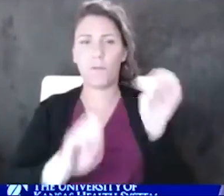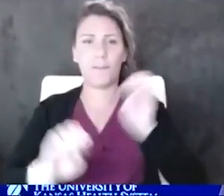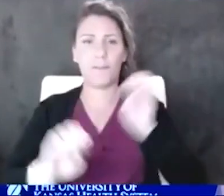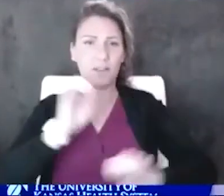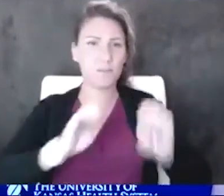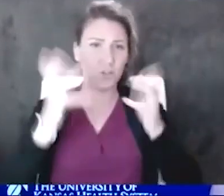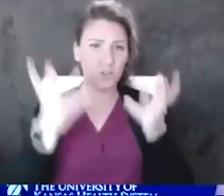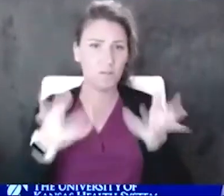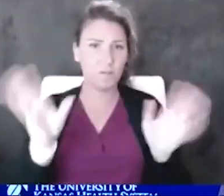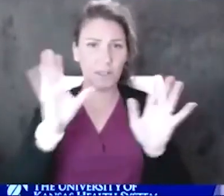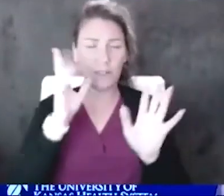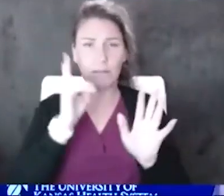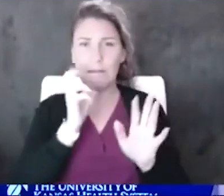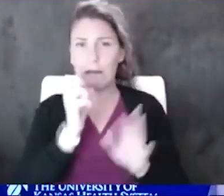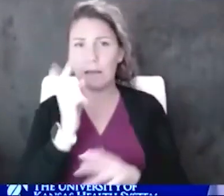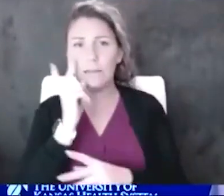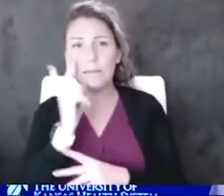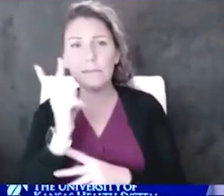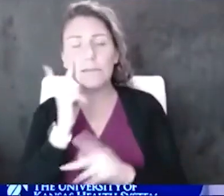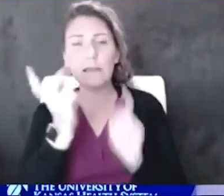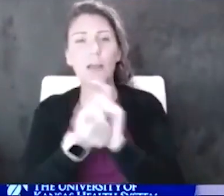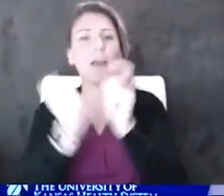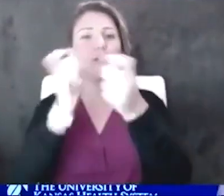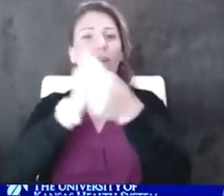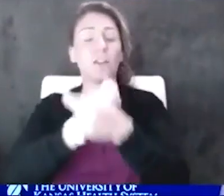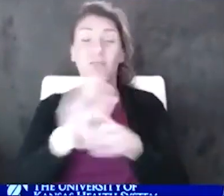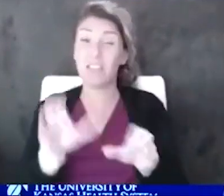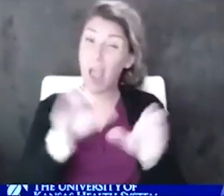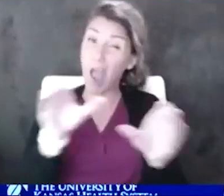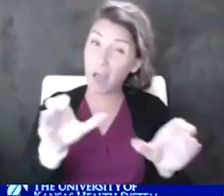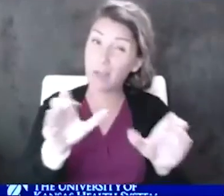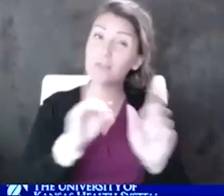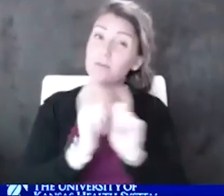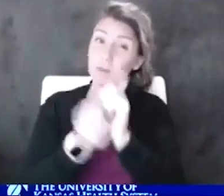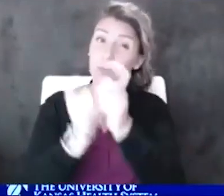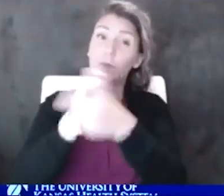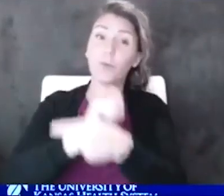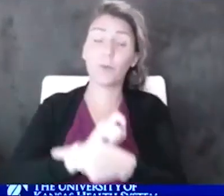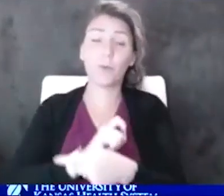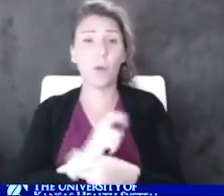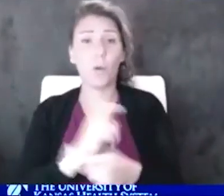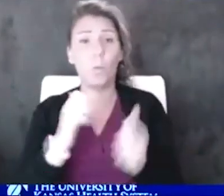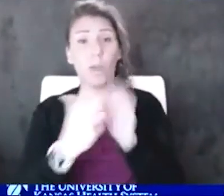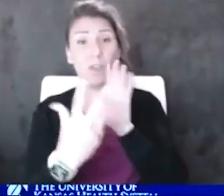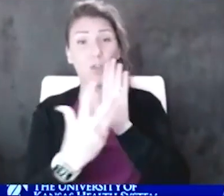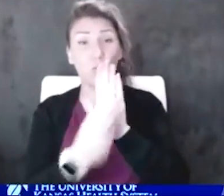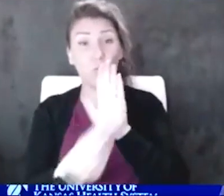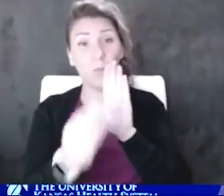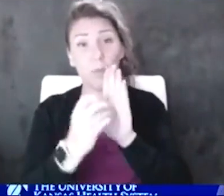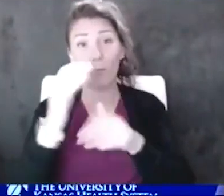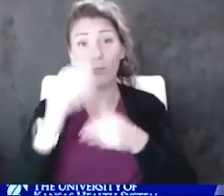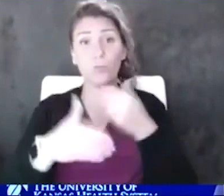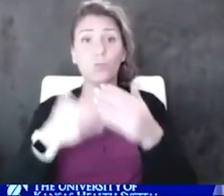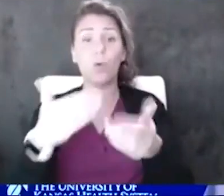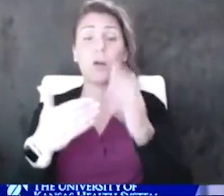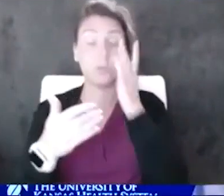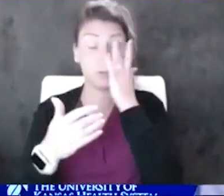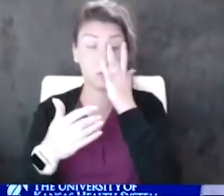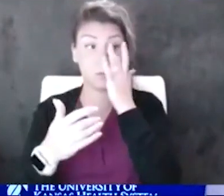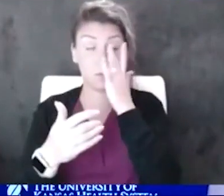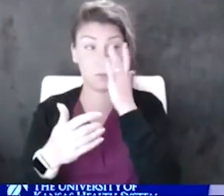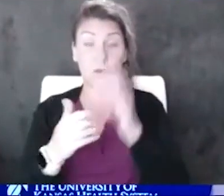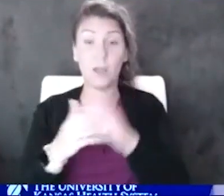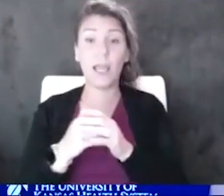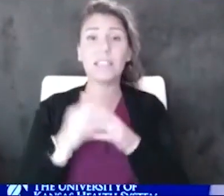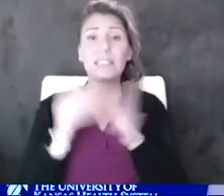seeing. But it is actively evolving because just in the replication process itself, it is very error prone, so it is making